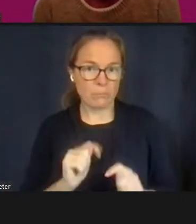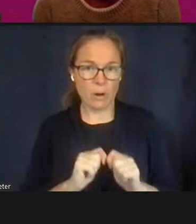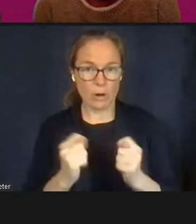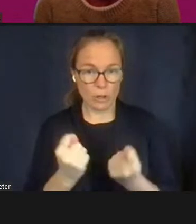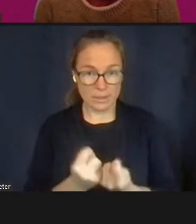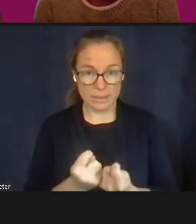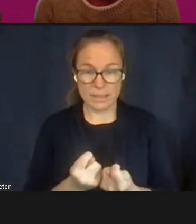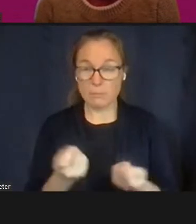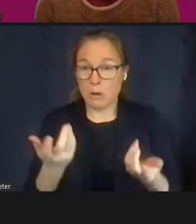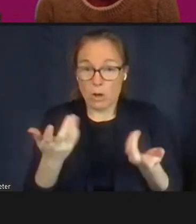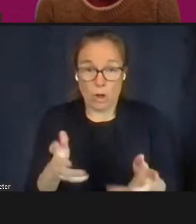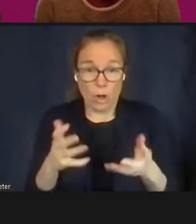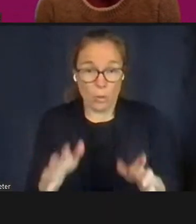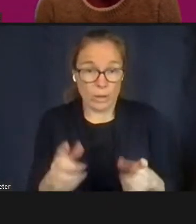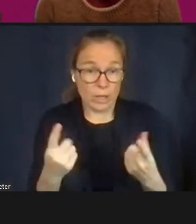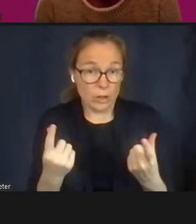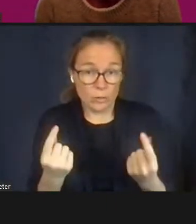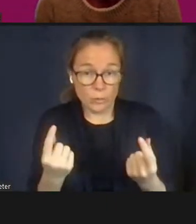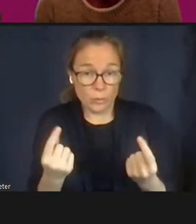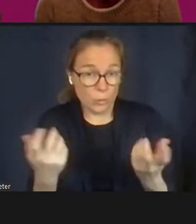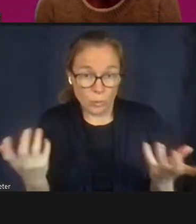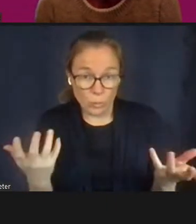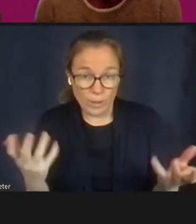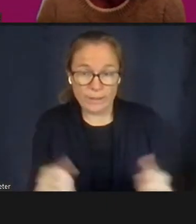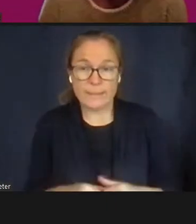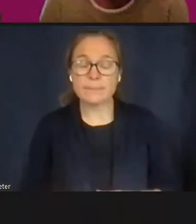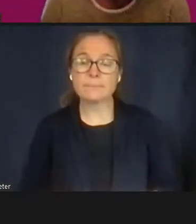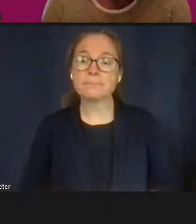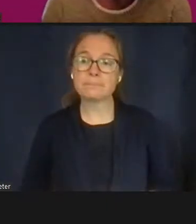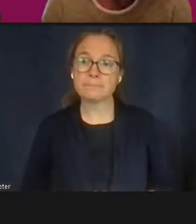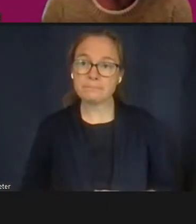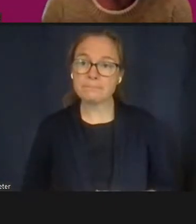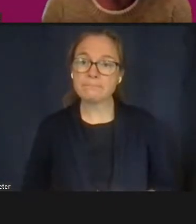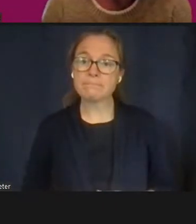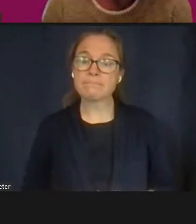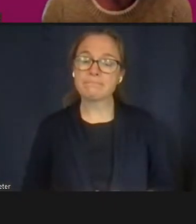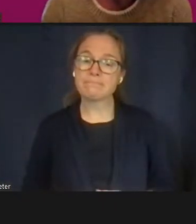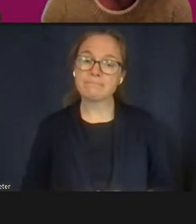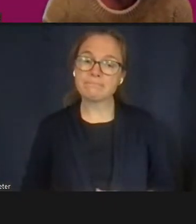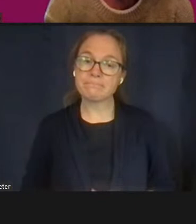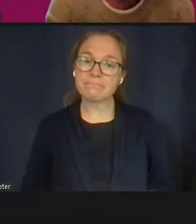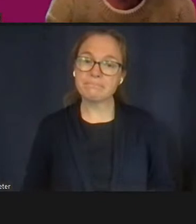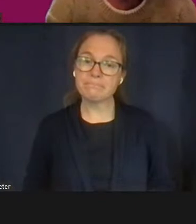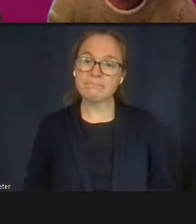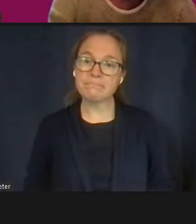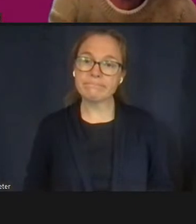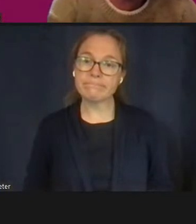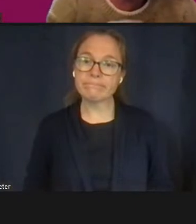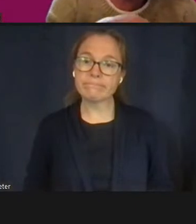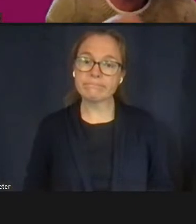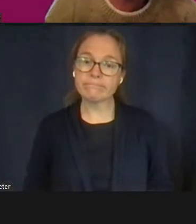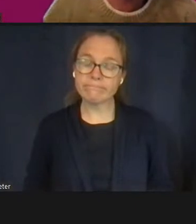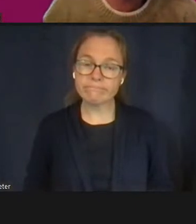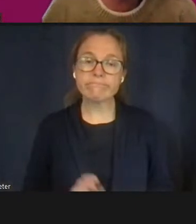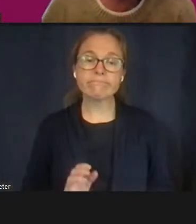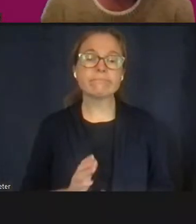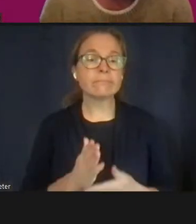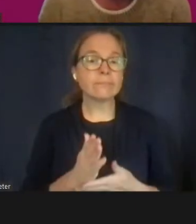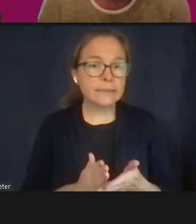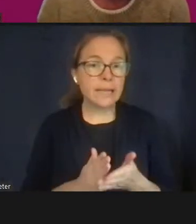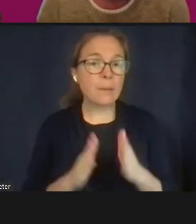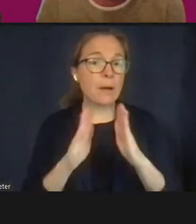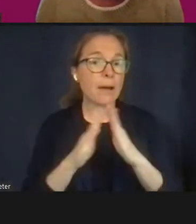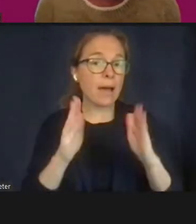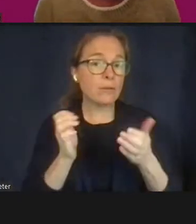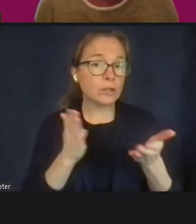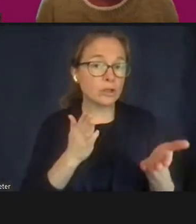done is to have some of our housing services team